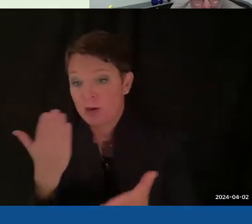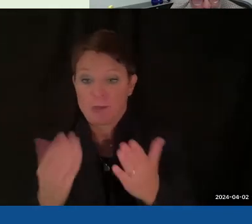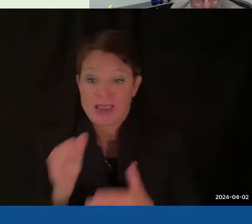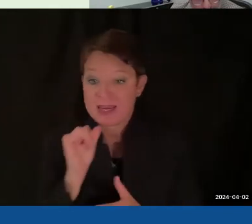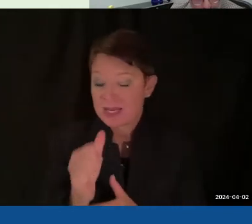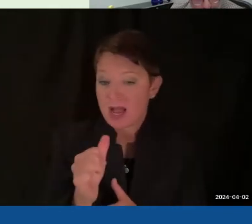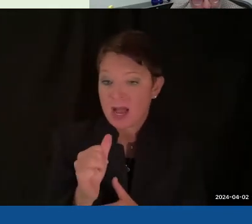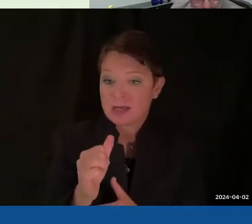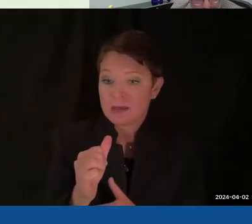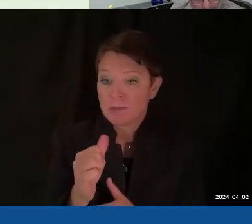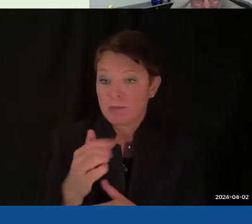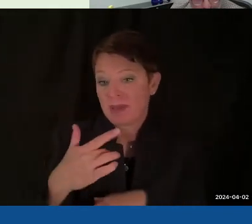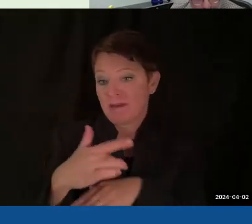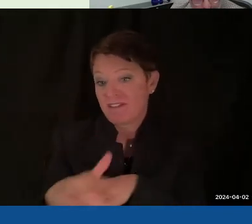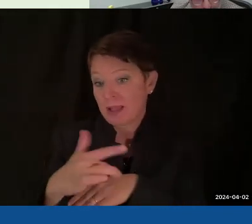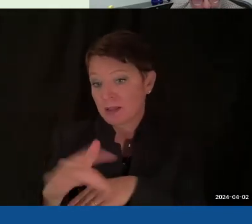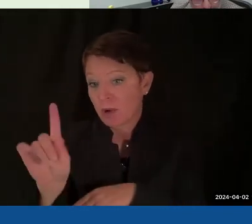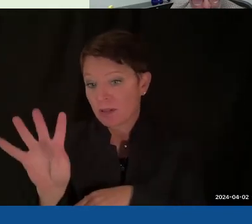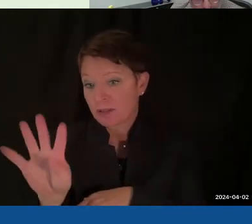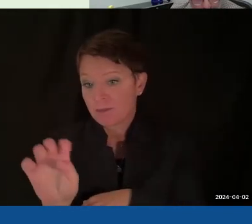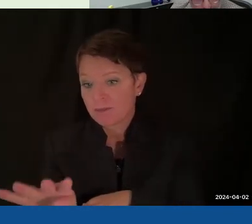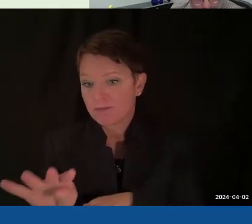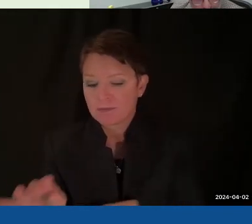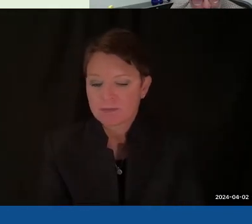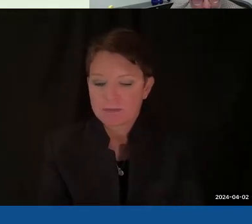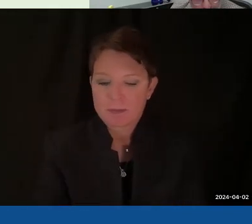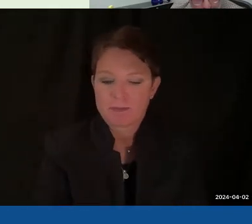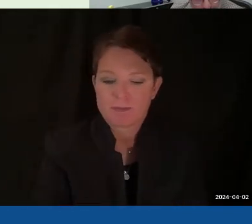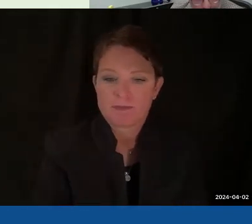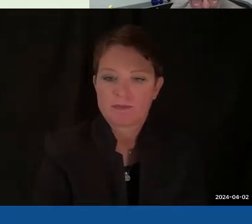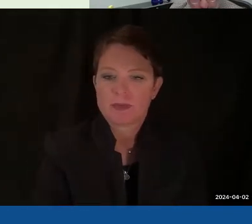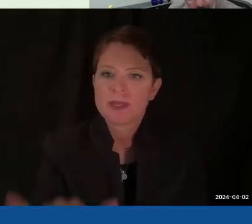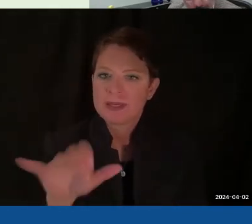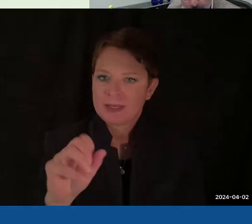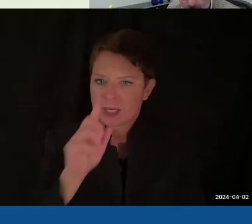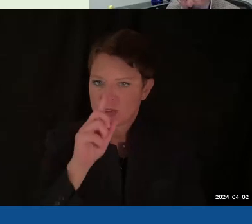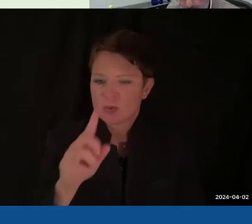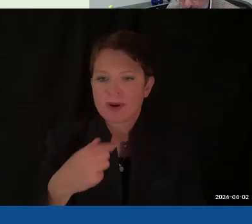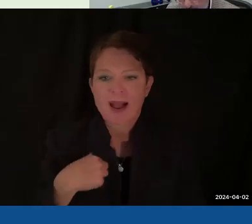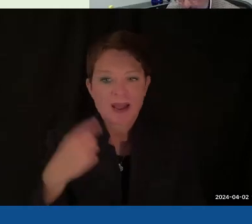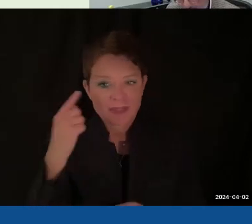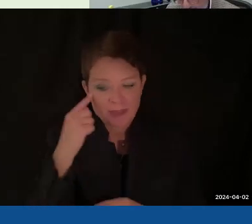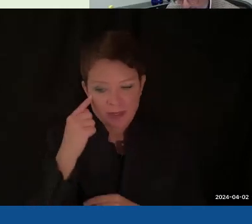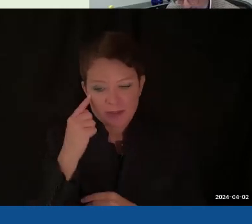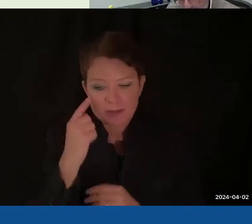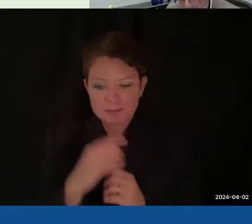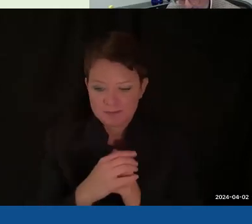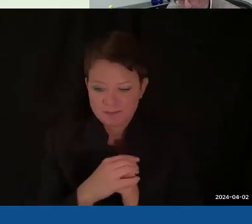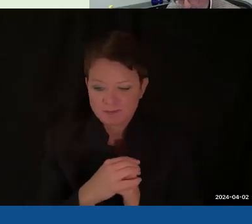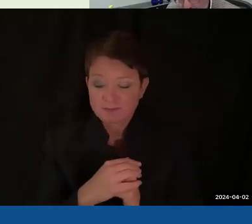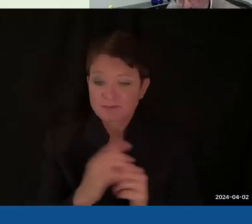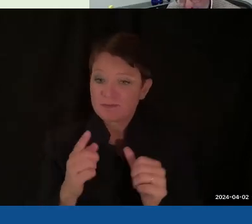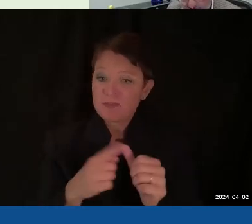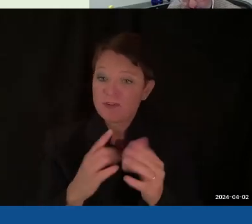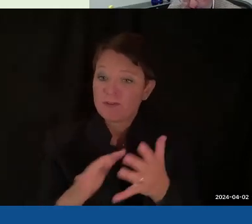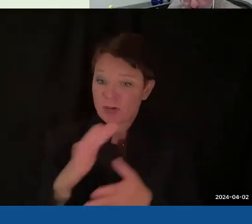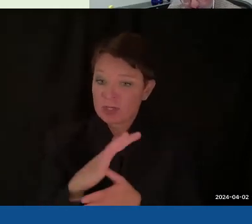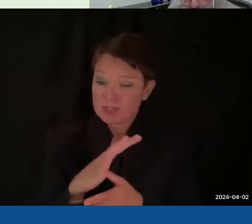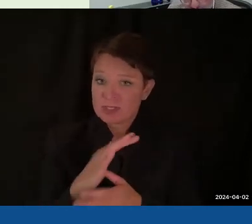publicly available? Yeah, sure. I think first and foremost, I think there are